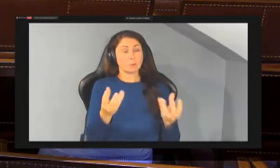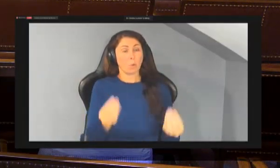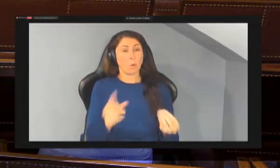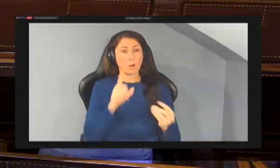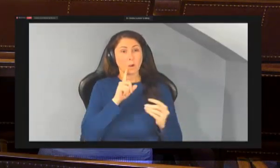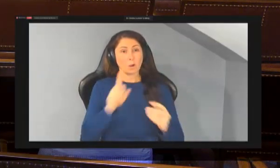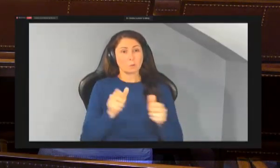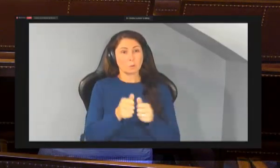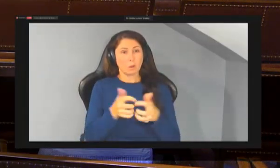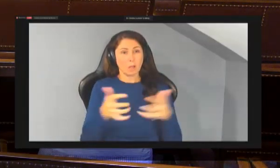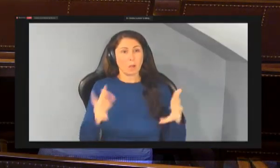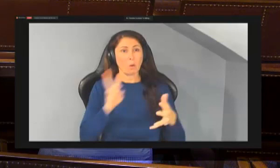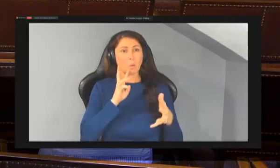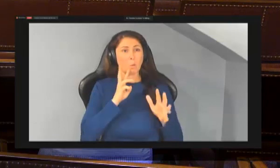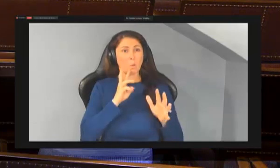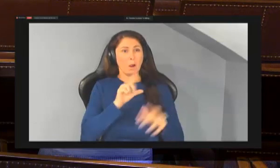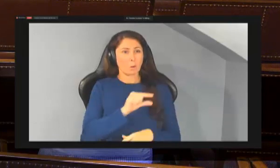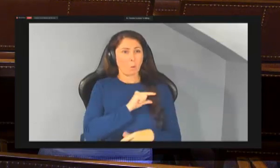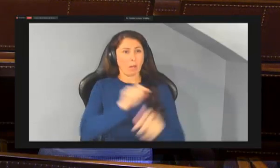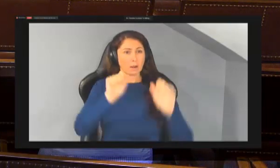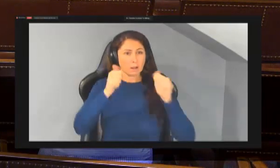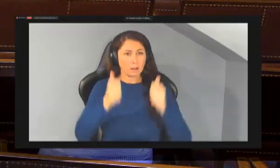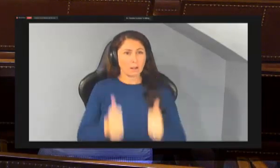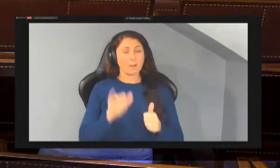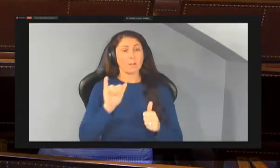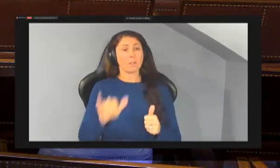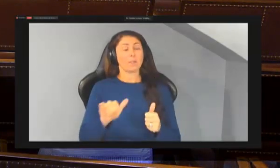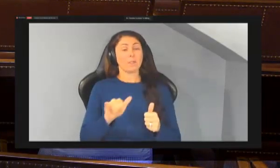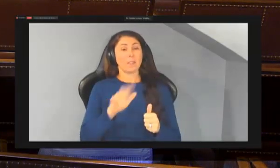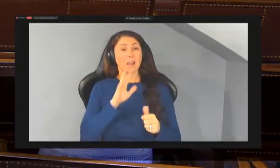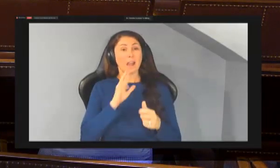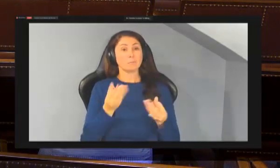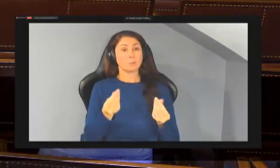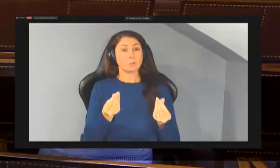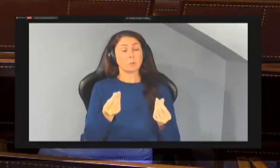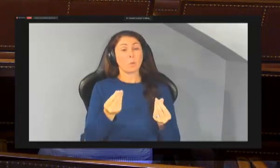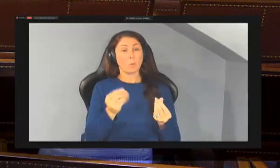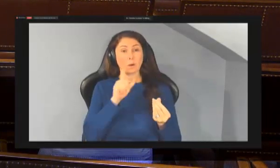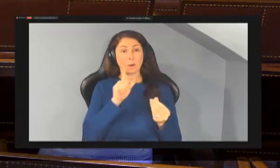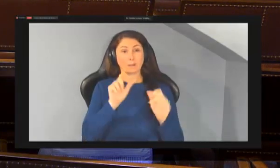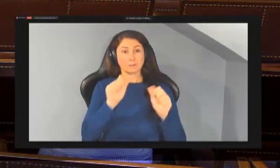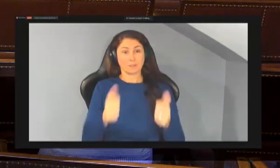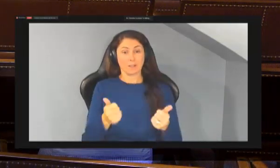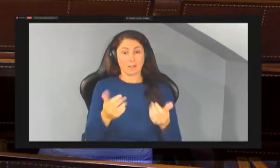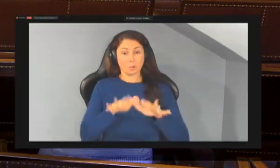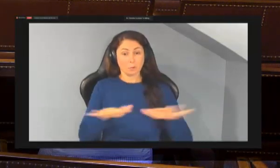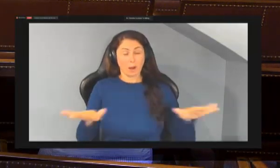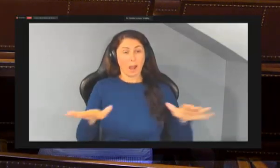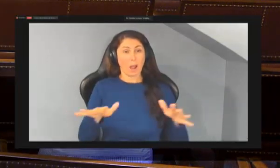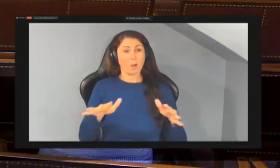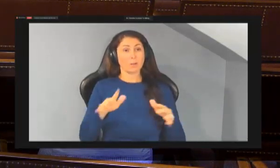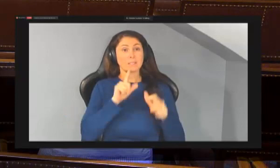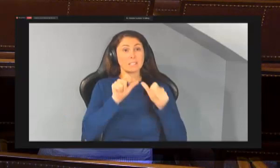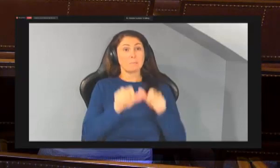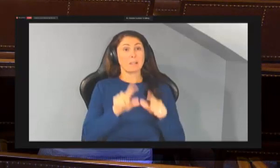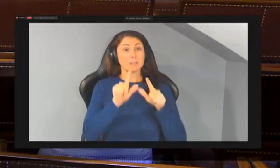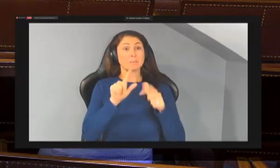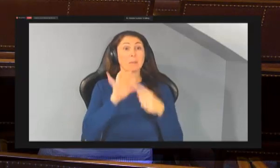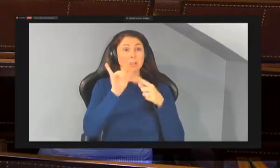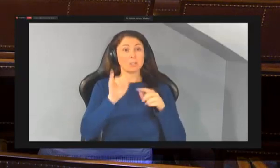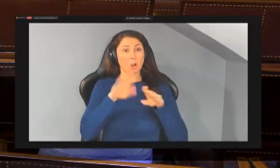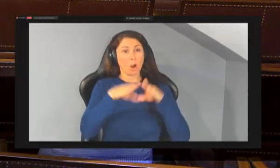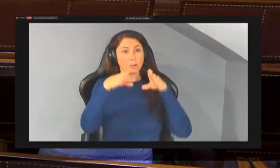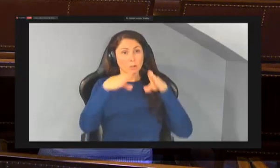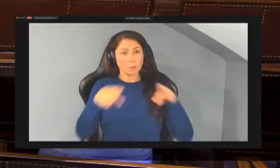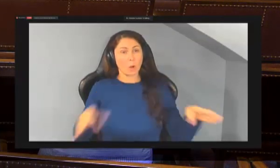which leads to water quality decline. The soil exposure further destabilizes the ground plane, especially on slopes, and the larger tree canopy